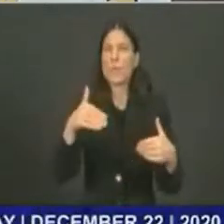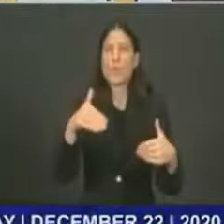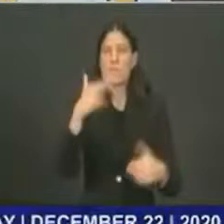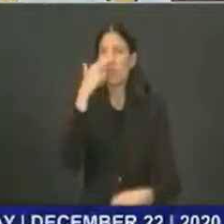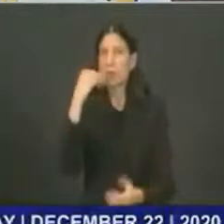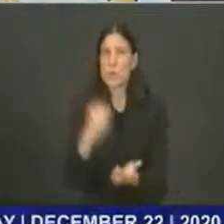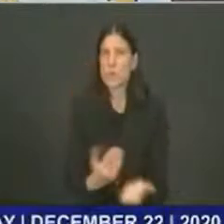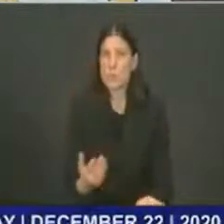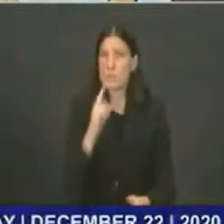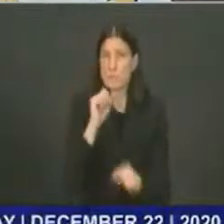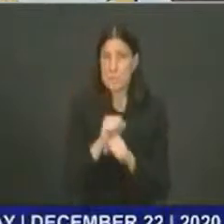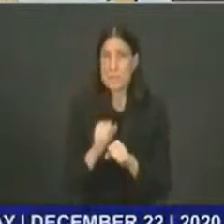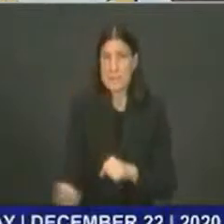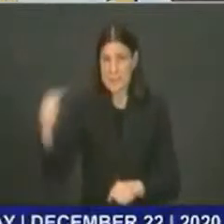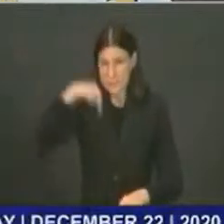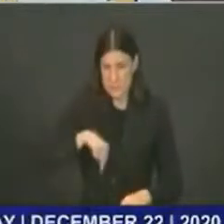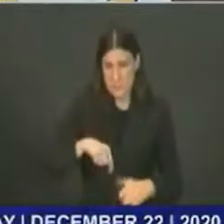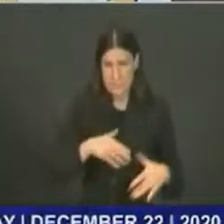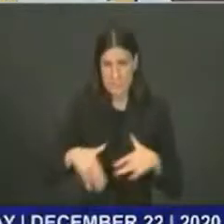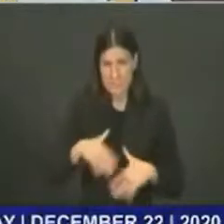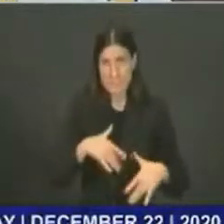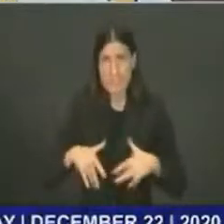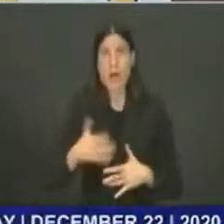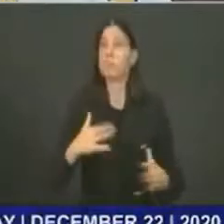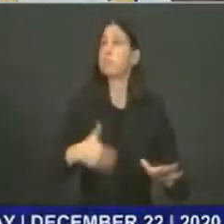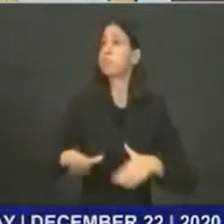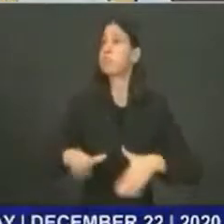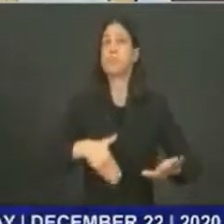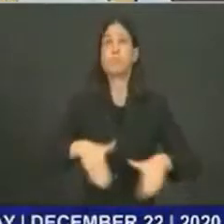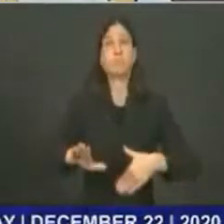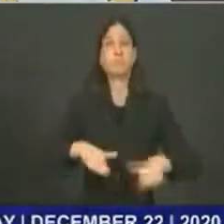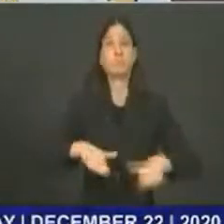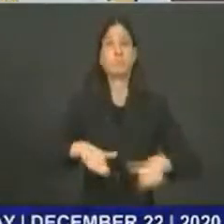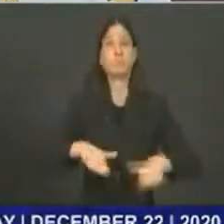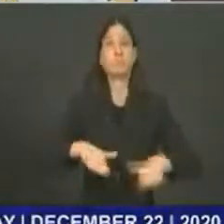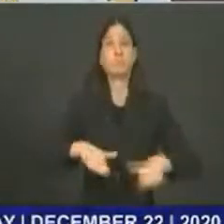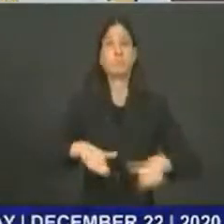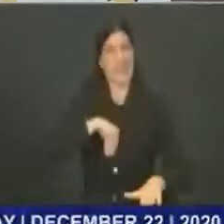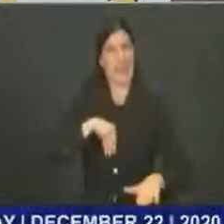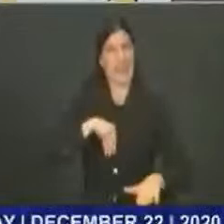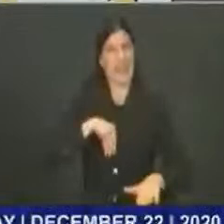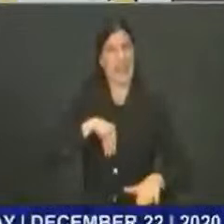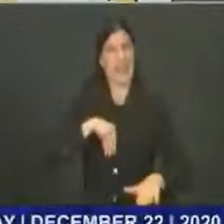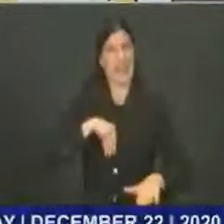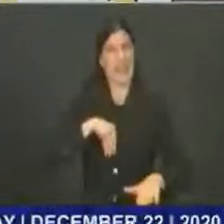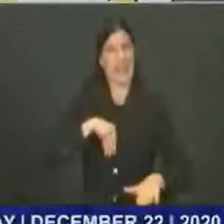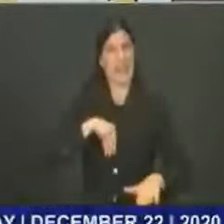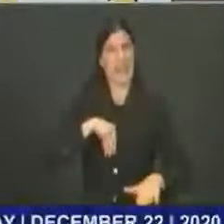We really want to encourage everyone to not only do testing, whether or not you have